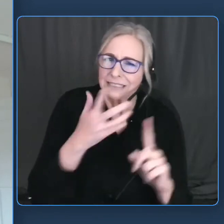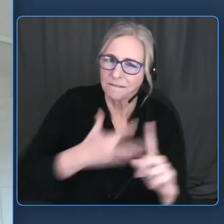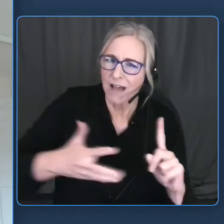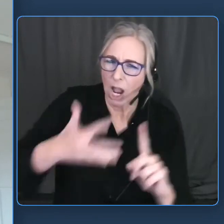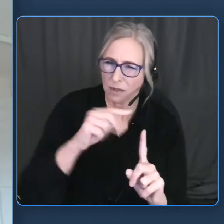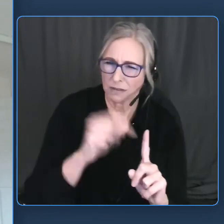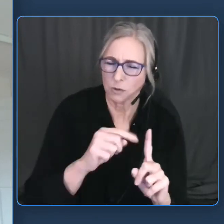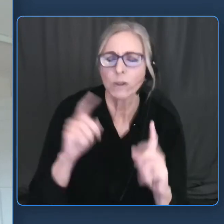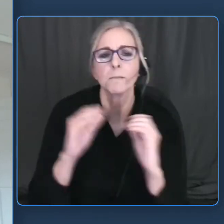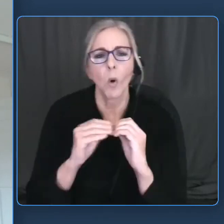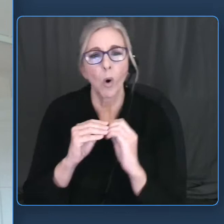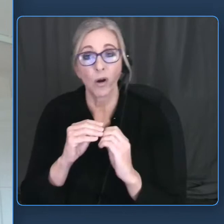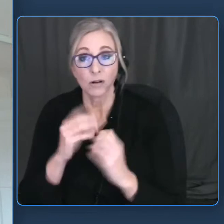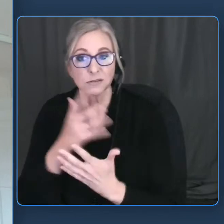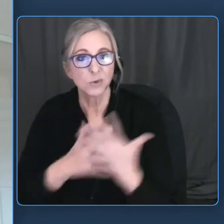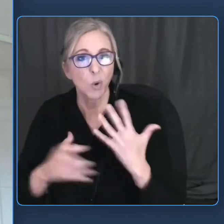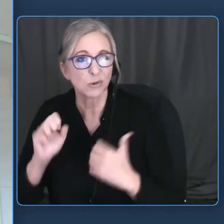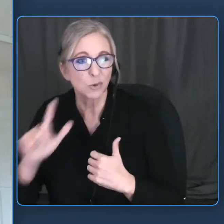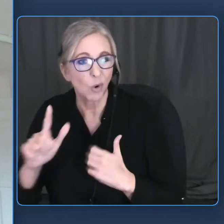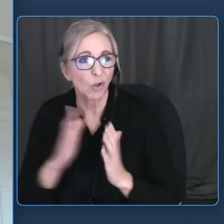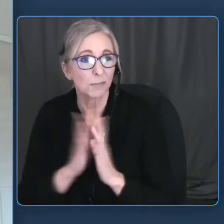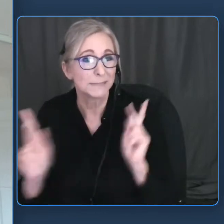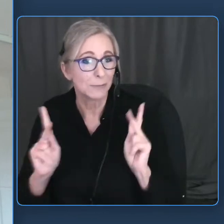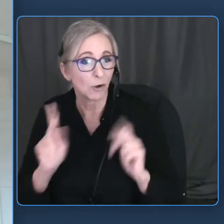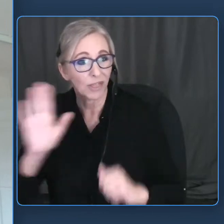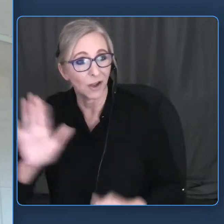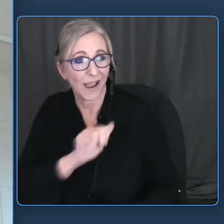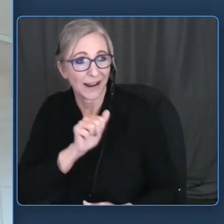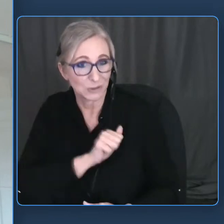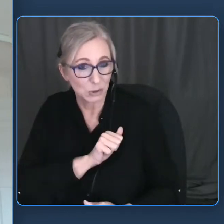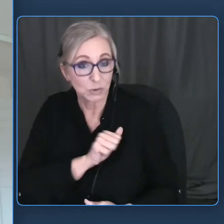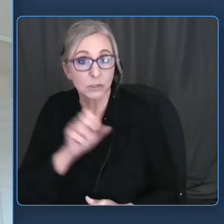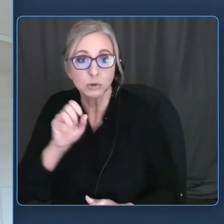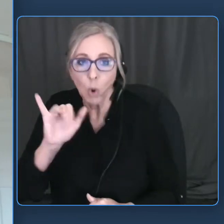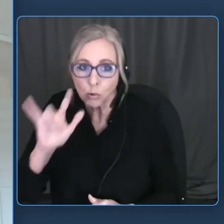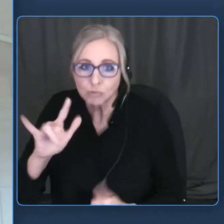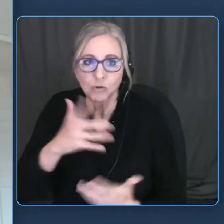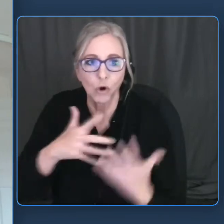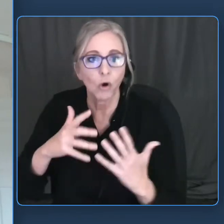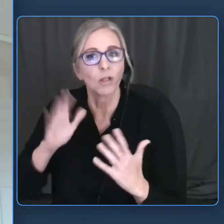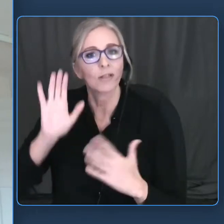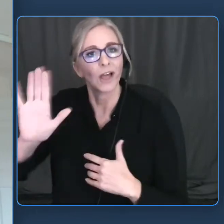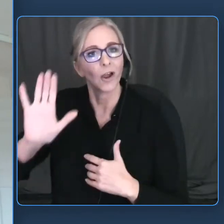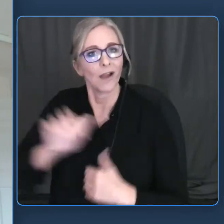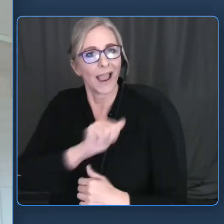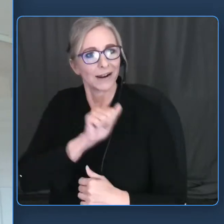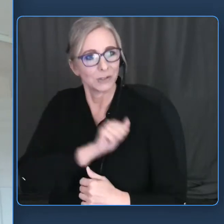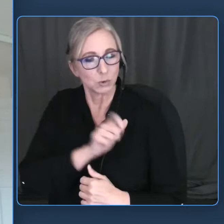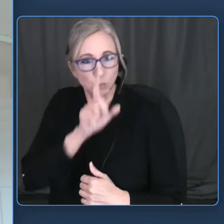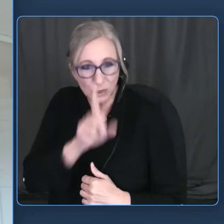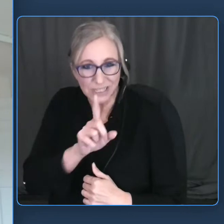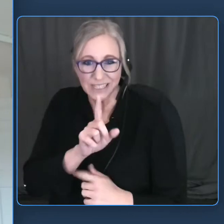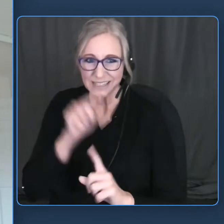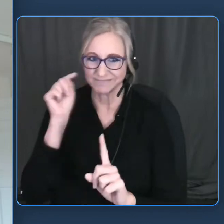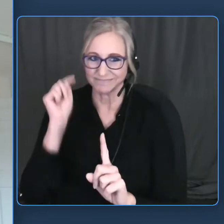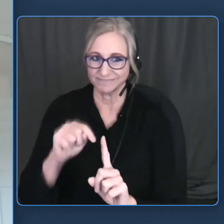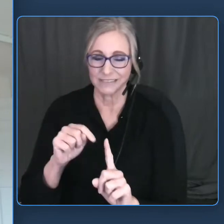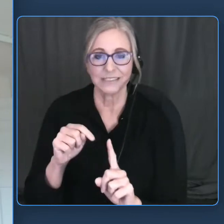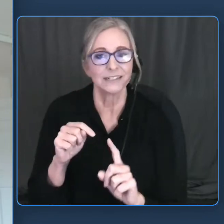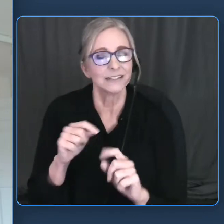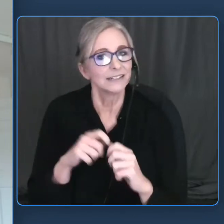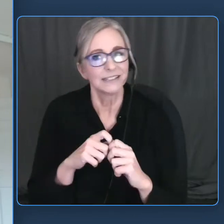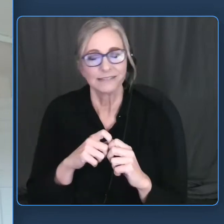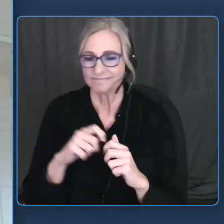as social attitudes. It's social attitudes that are really what make me the